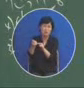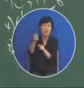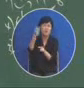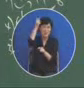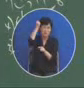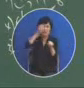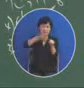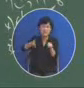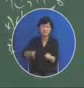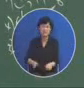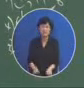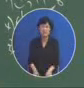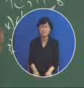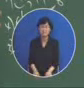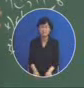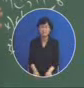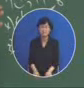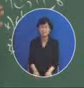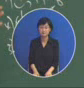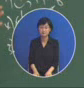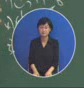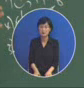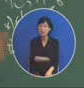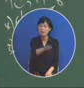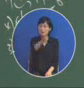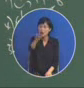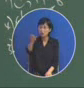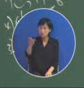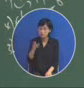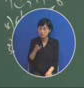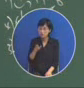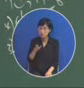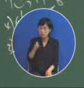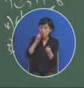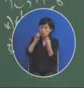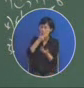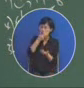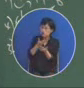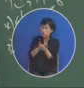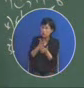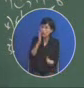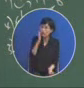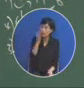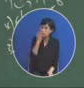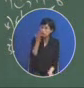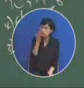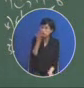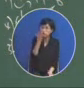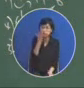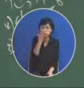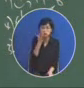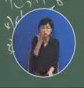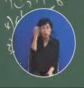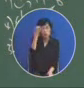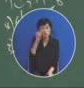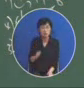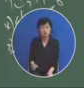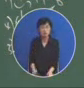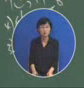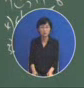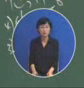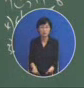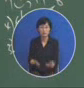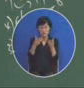and you may not know how great and important the answers that you've already received are. Then it's a little difficult on the process of realizing it.